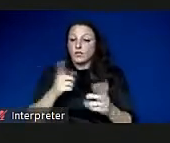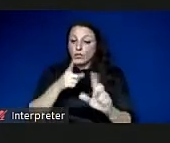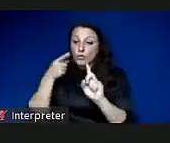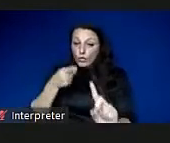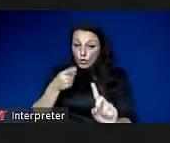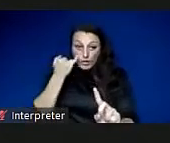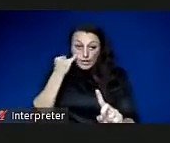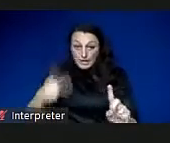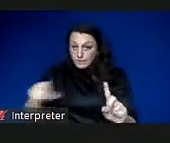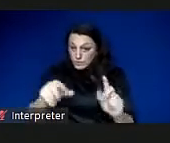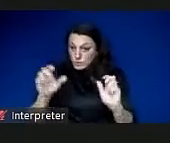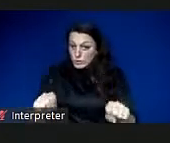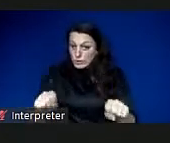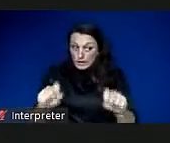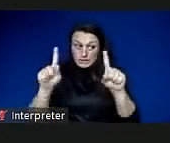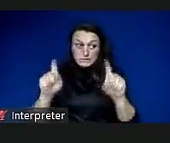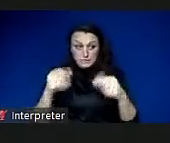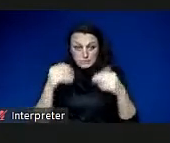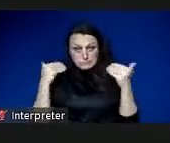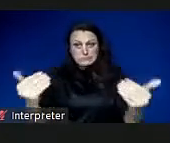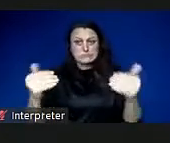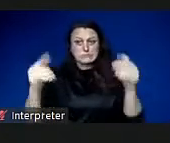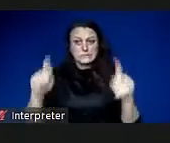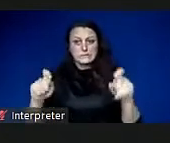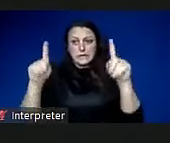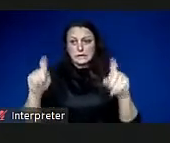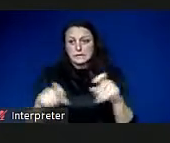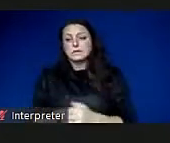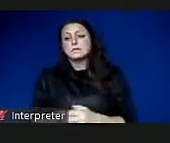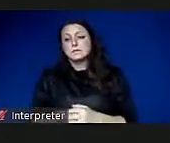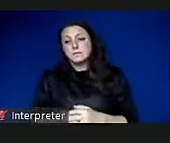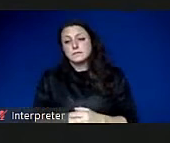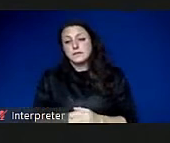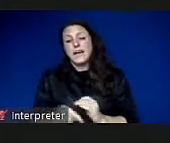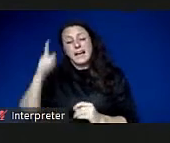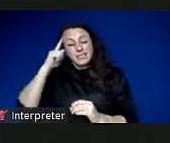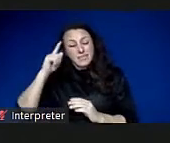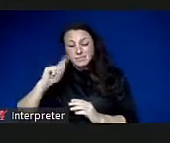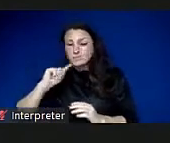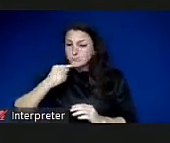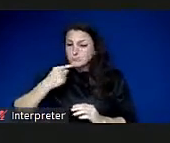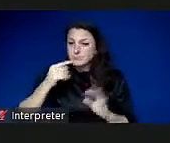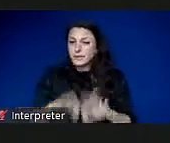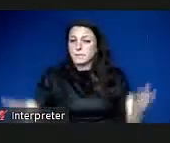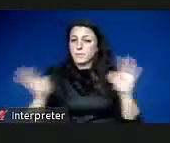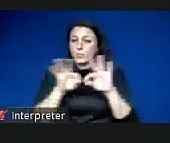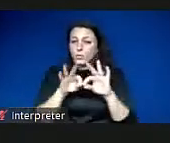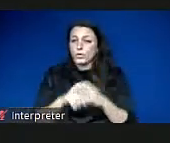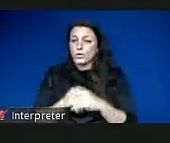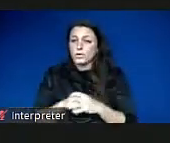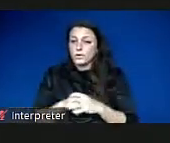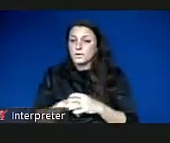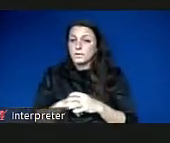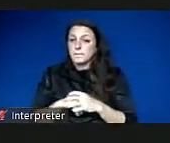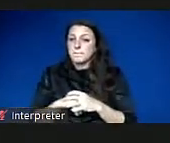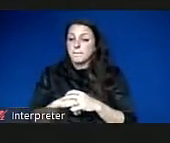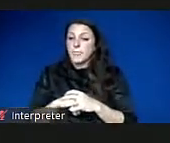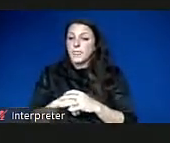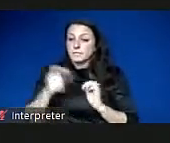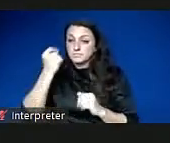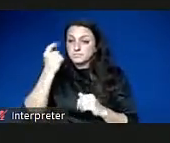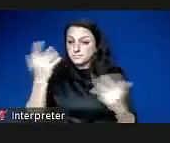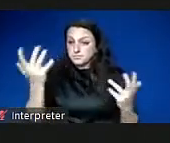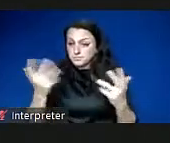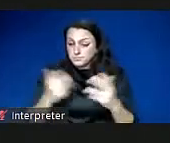a test. And I think it is critical to frame this conversation that in the beginning we